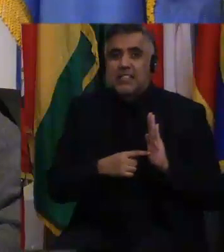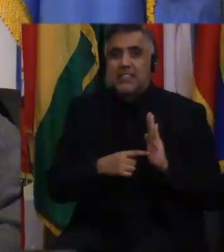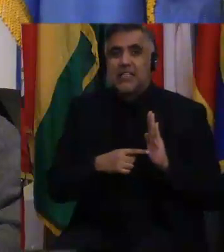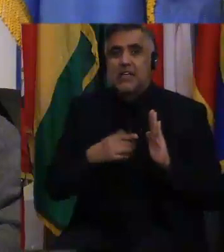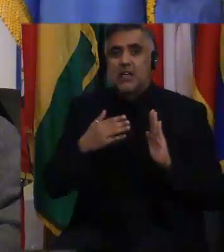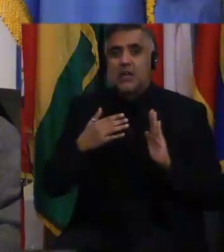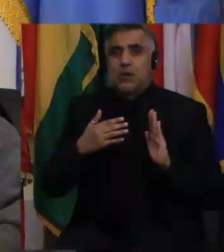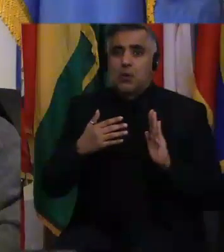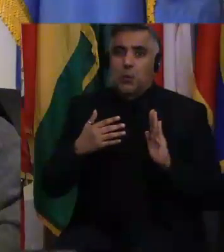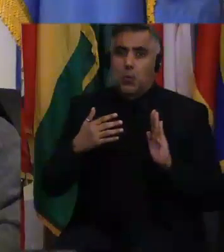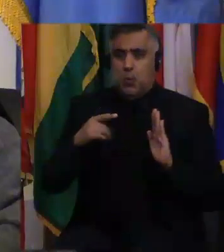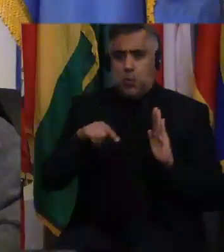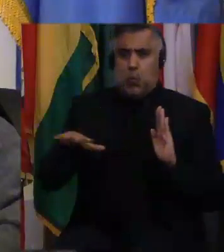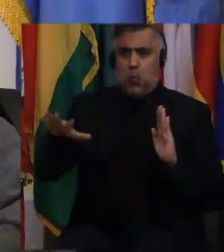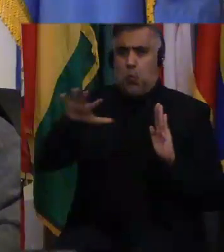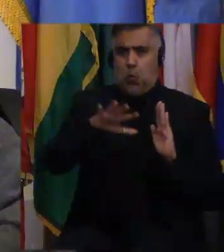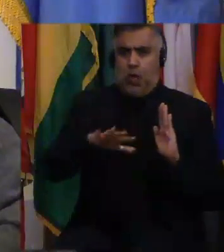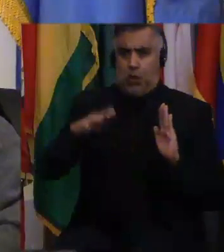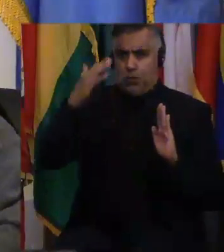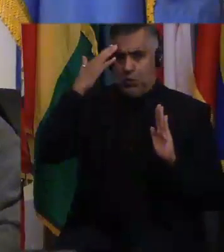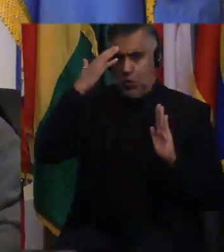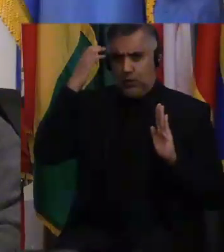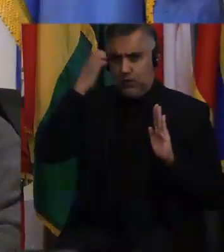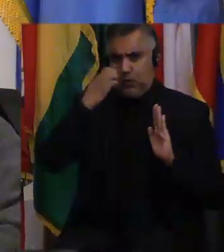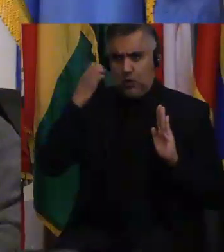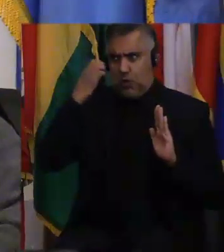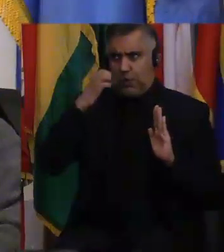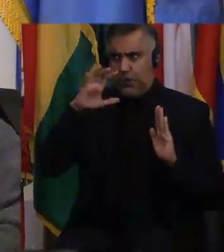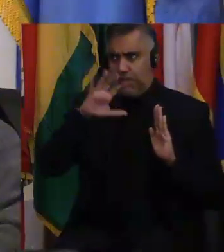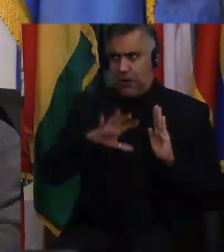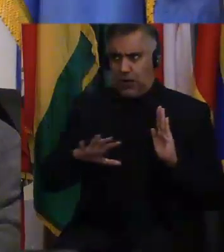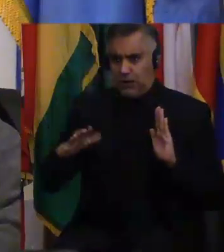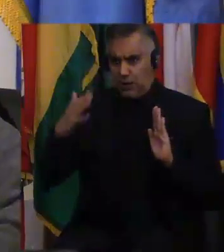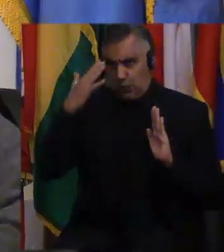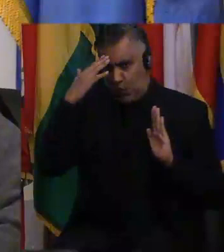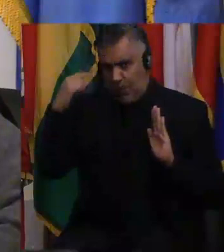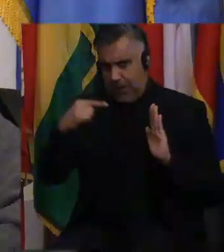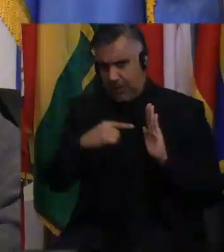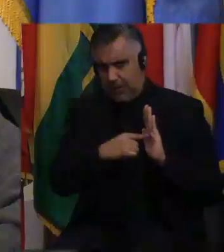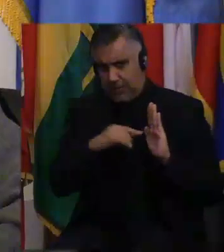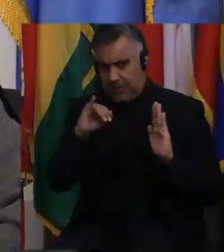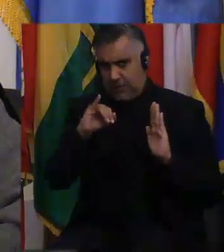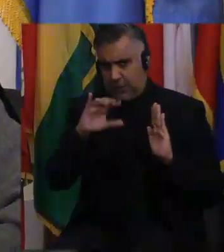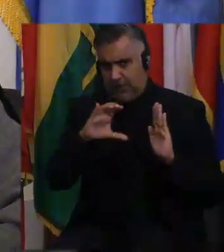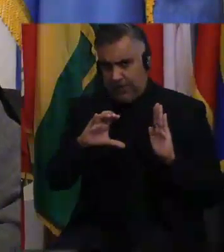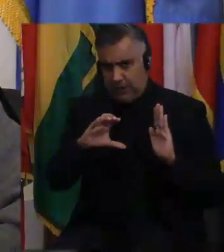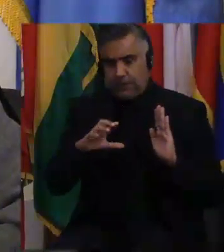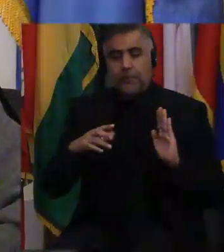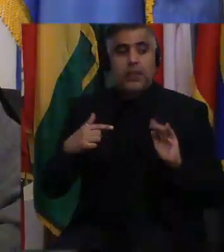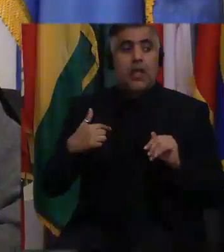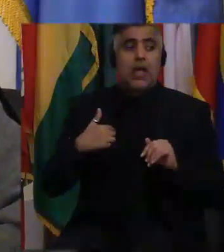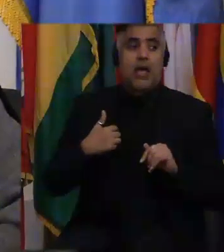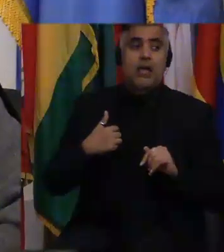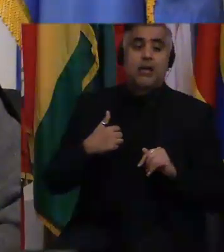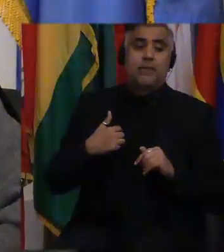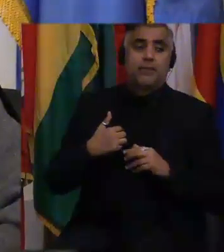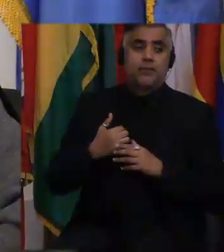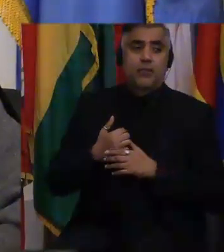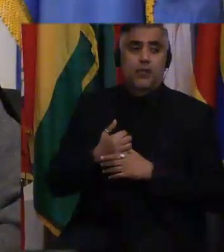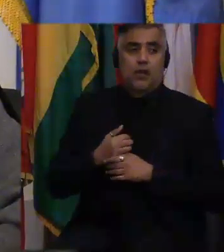well, quite well known in the European context. And as I have tried to